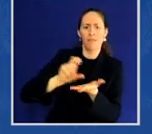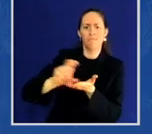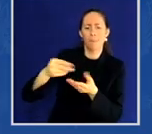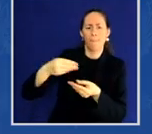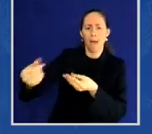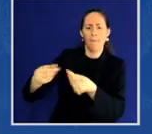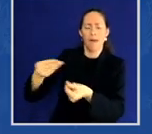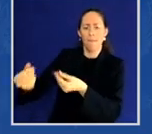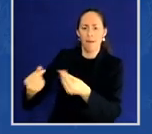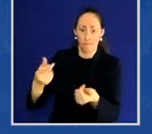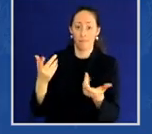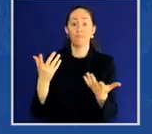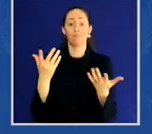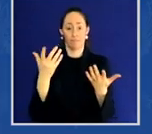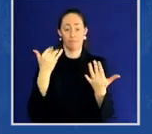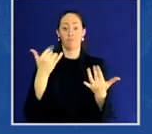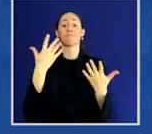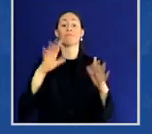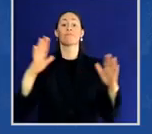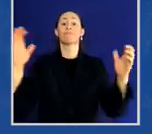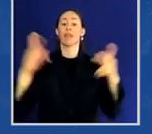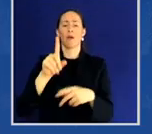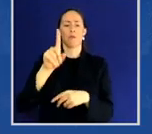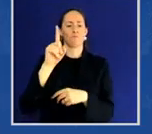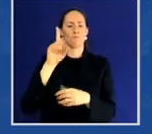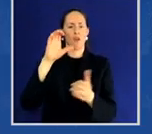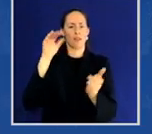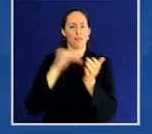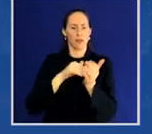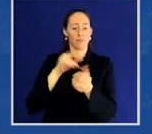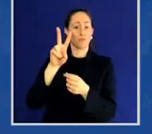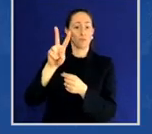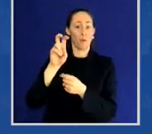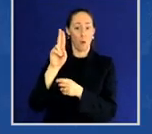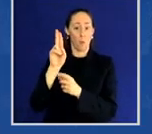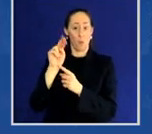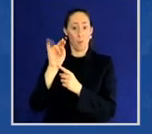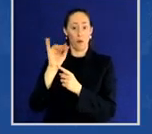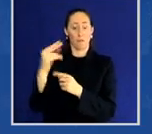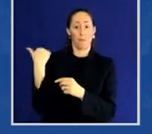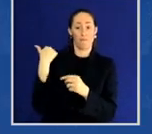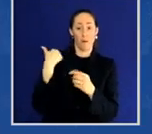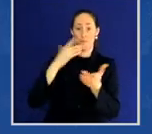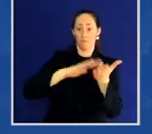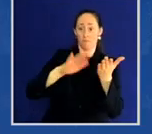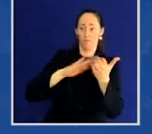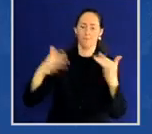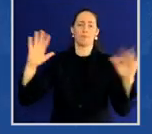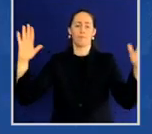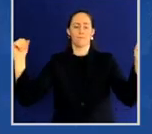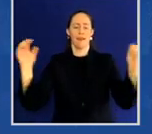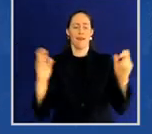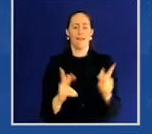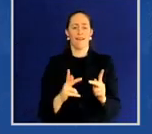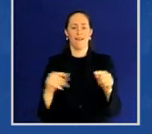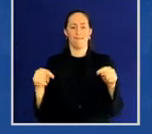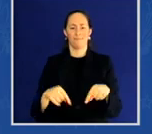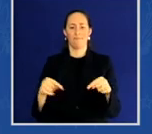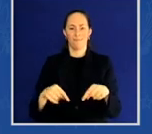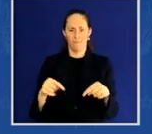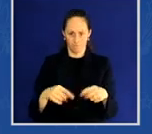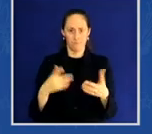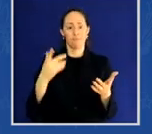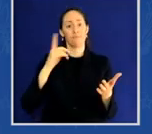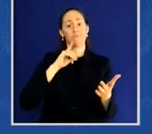union workers who had been furloughed. And by the way, you get a union wage, not $15 an hour, a prevailing